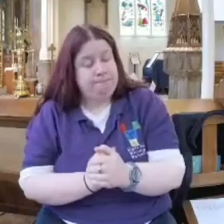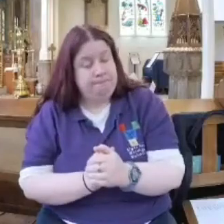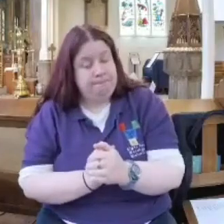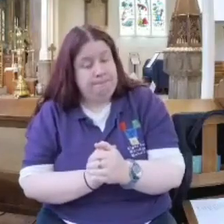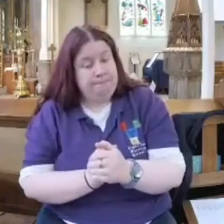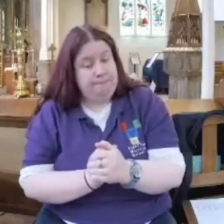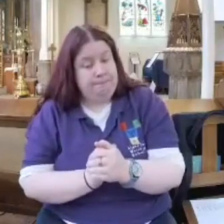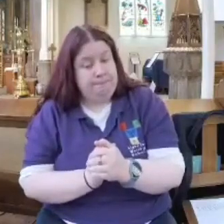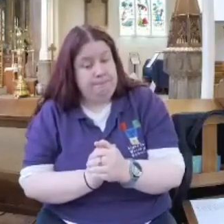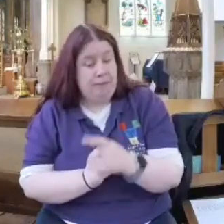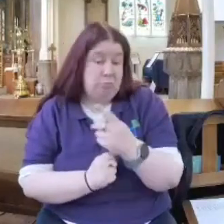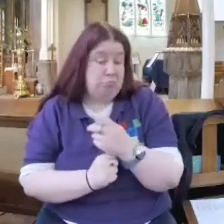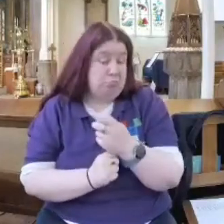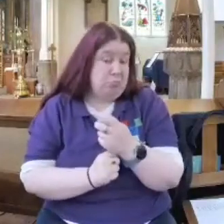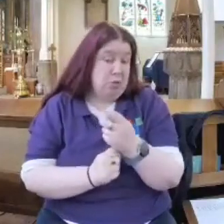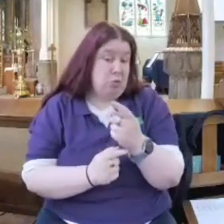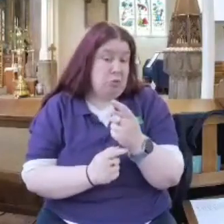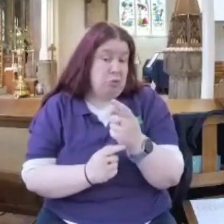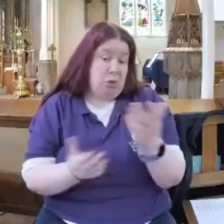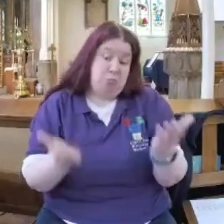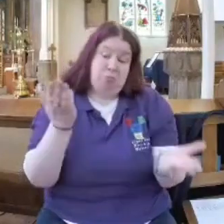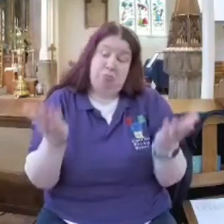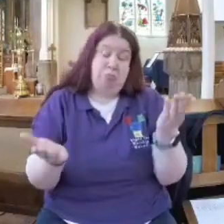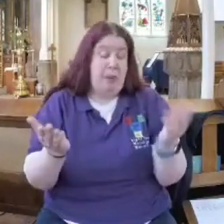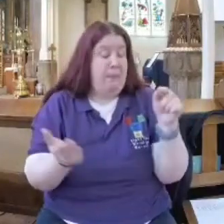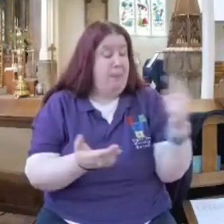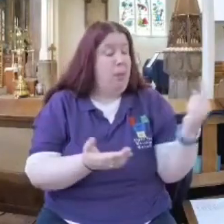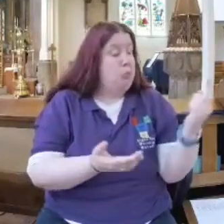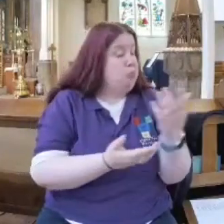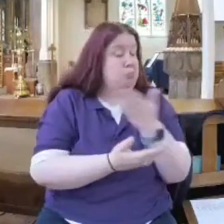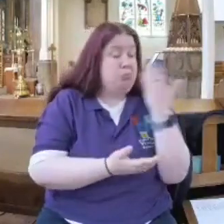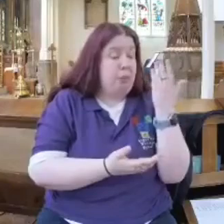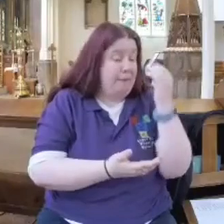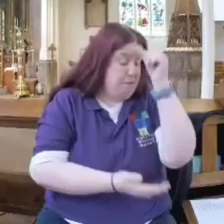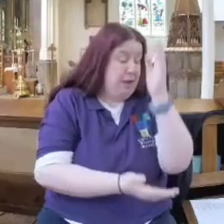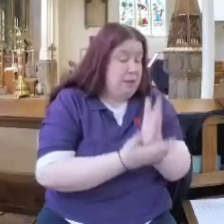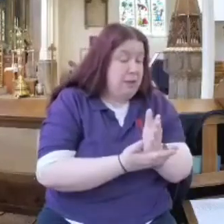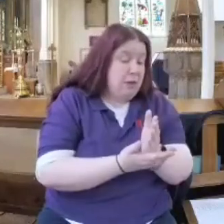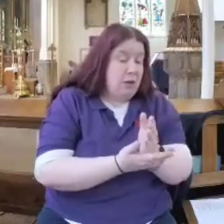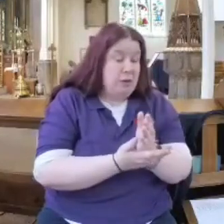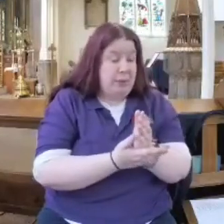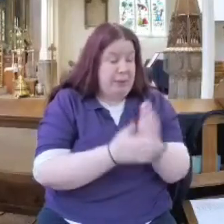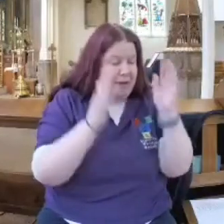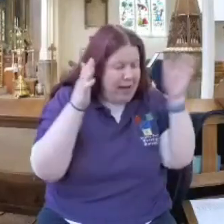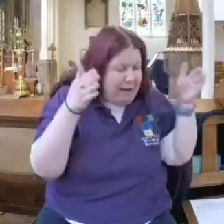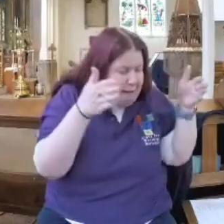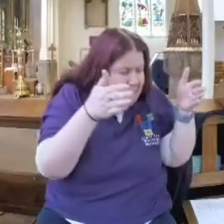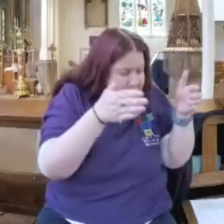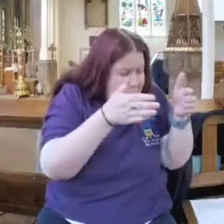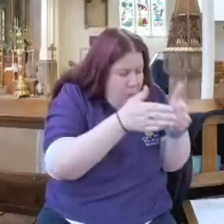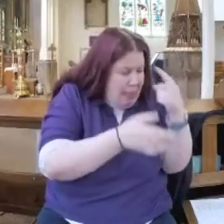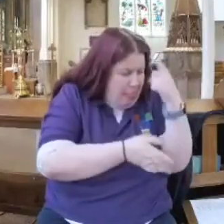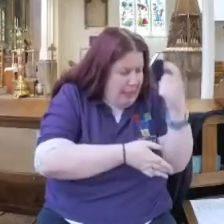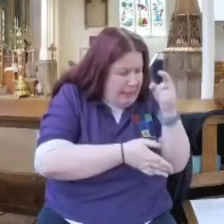And the contrast with some atheists is quite striking. Often, they latch onto a few narrow, selected ideas, then become so